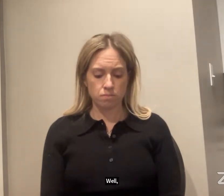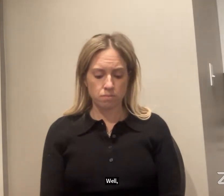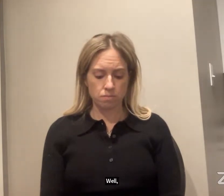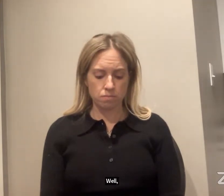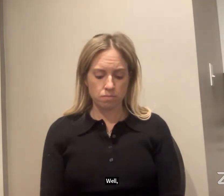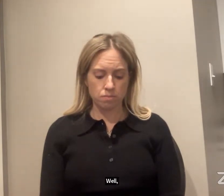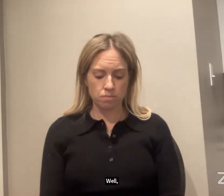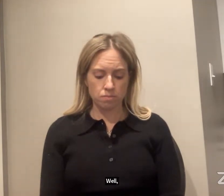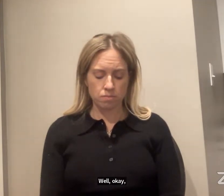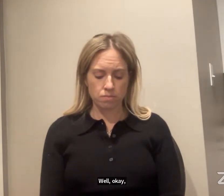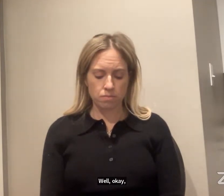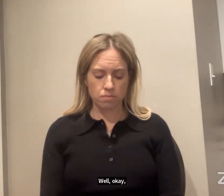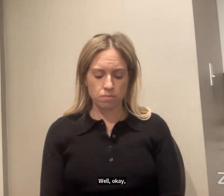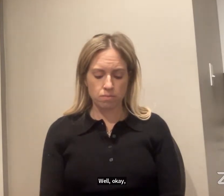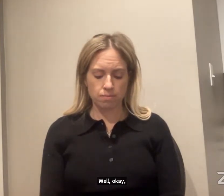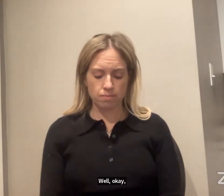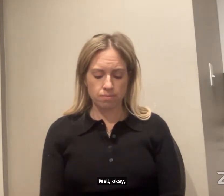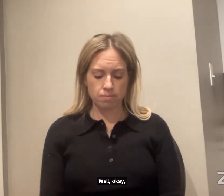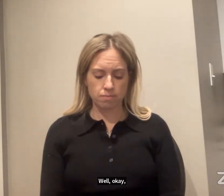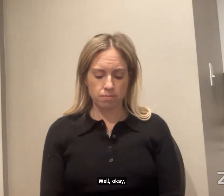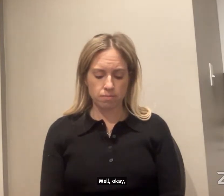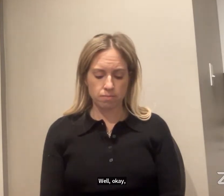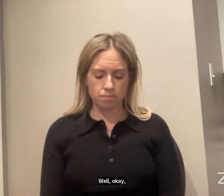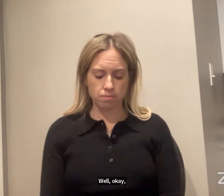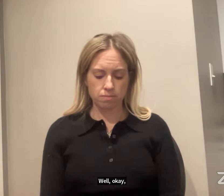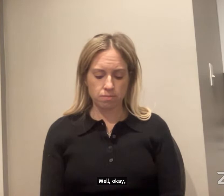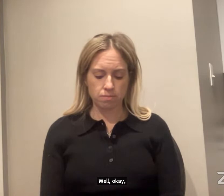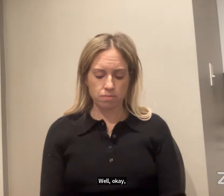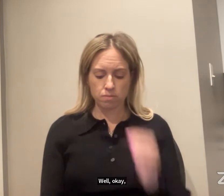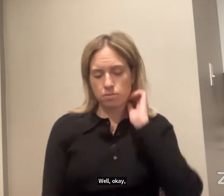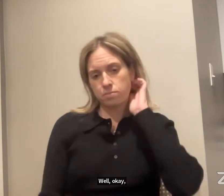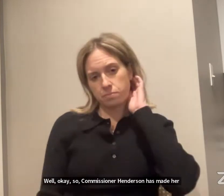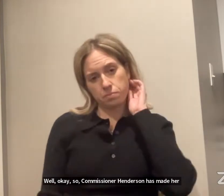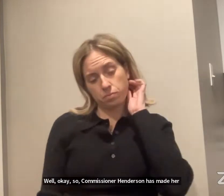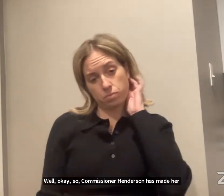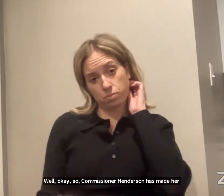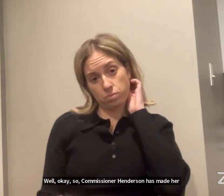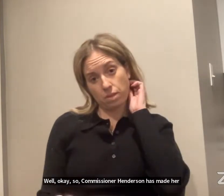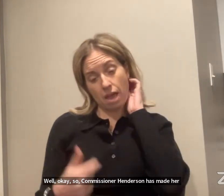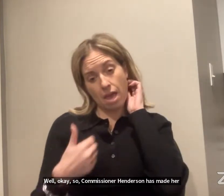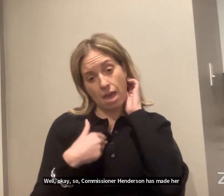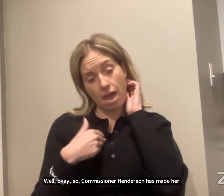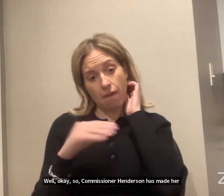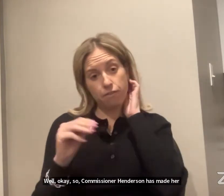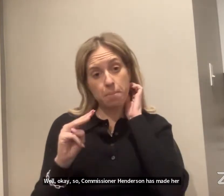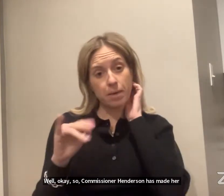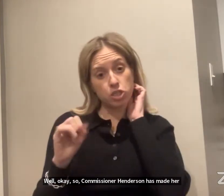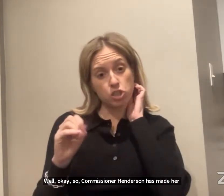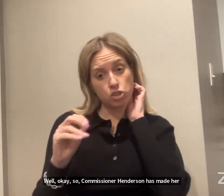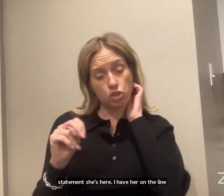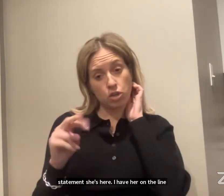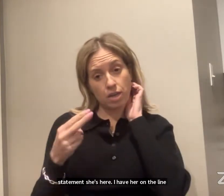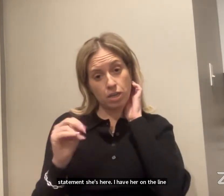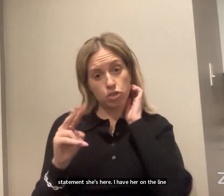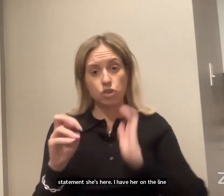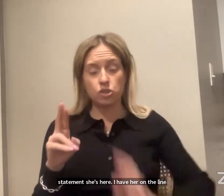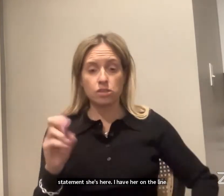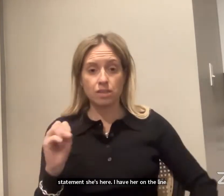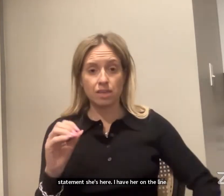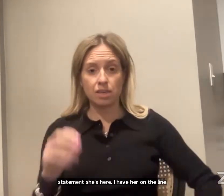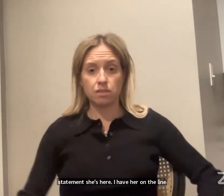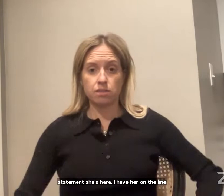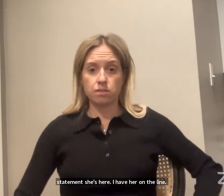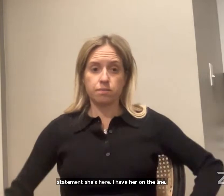Commissioner Henderson has made her statement. She's here. I have her on the line. So she has agreed we can move forward with